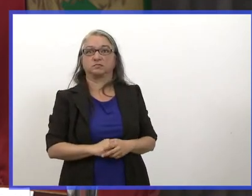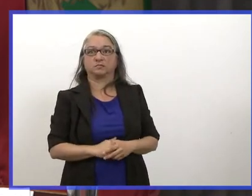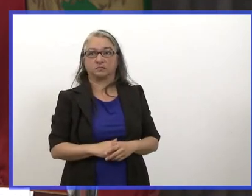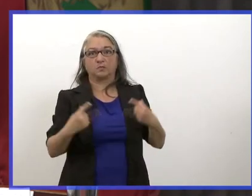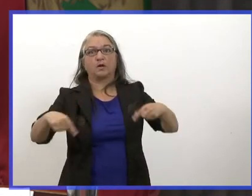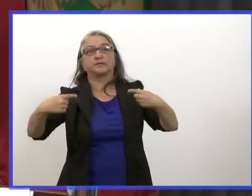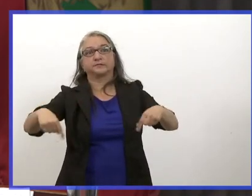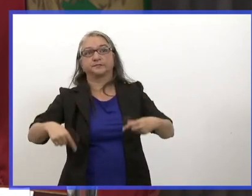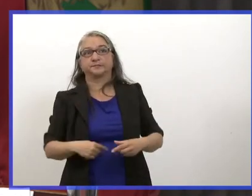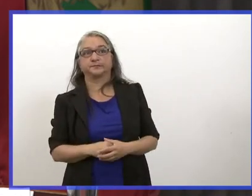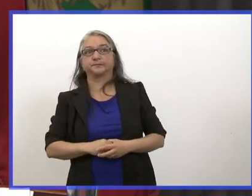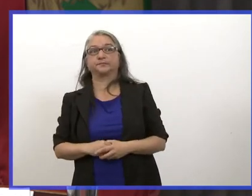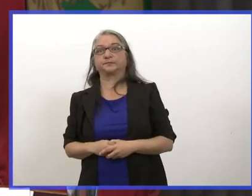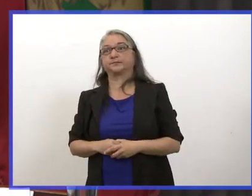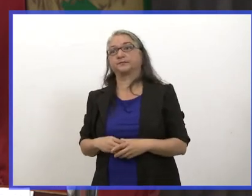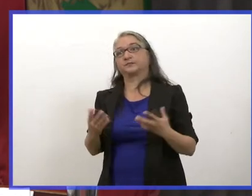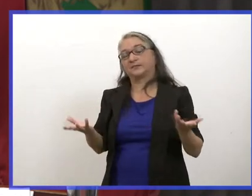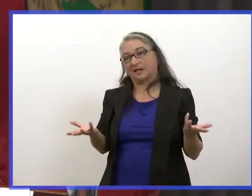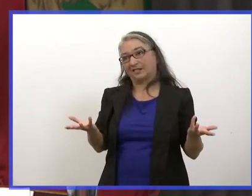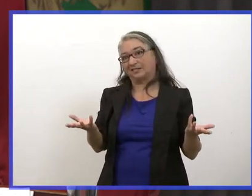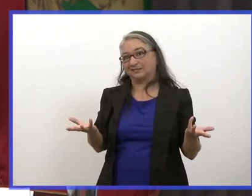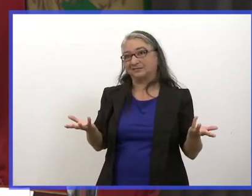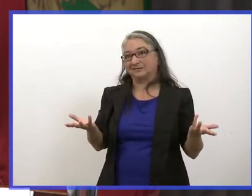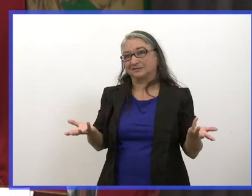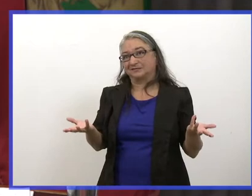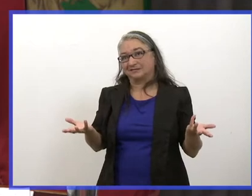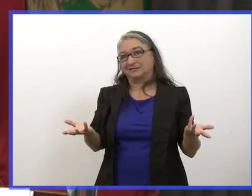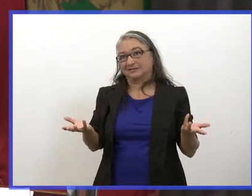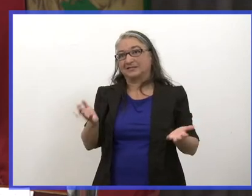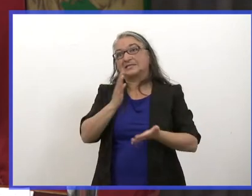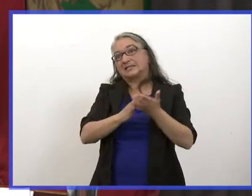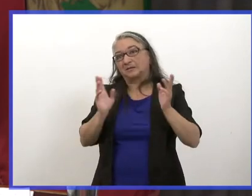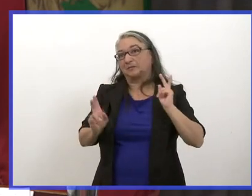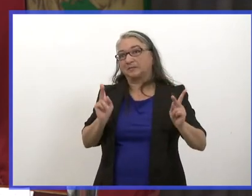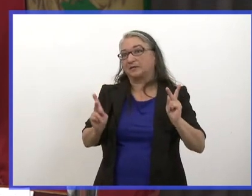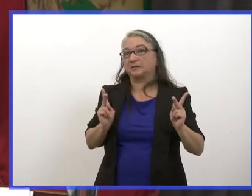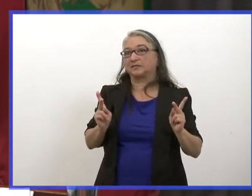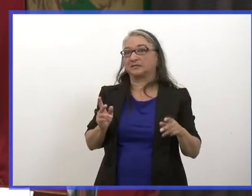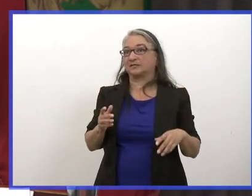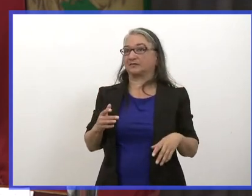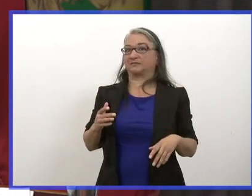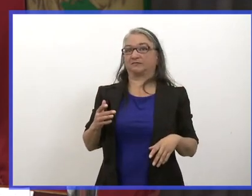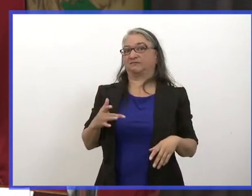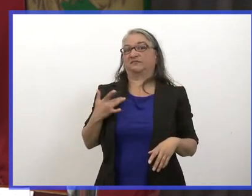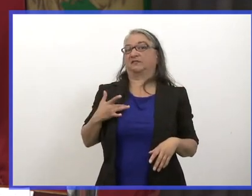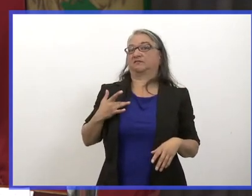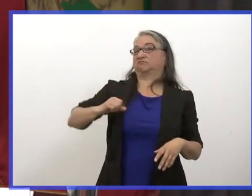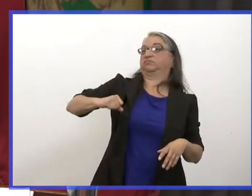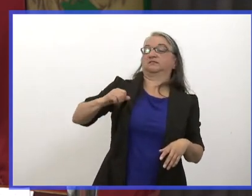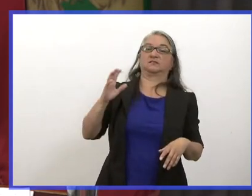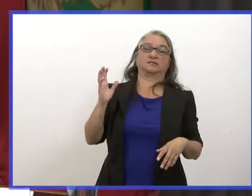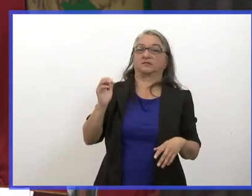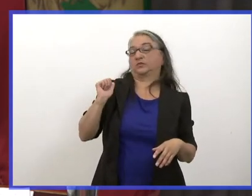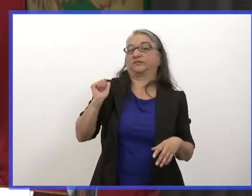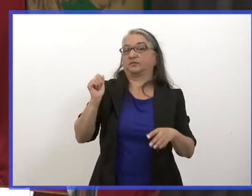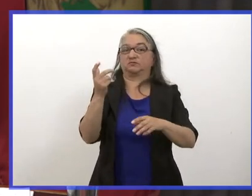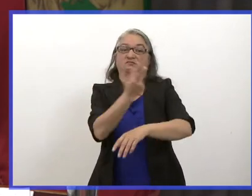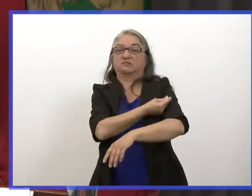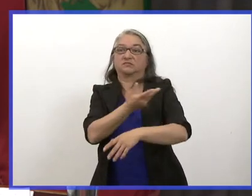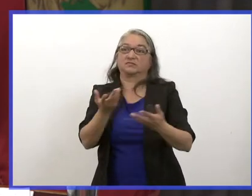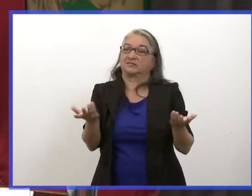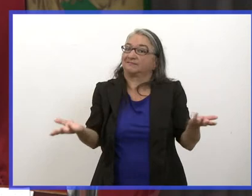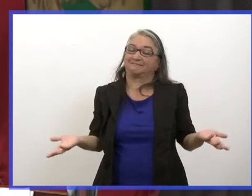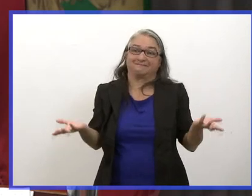here. You know, there are people who are choosing not to get a vaccine. They're going to remain part of the problem until they get a vaccine. There's no doubt about